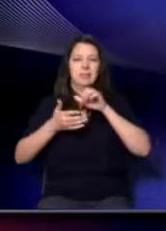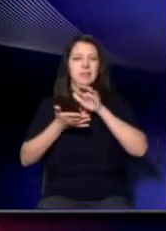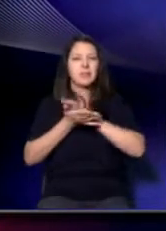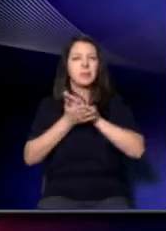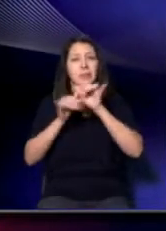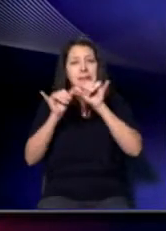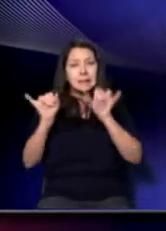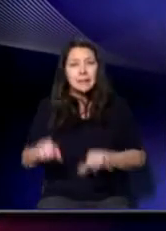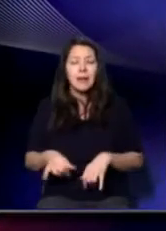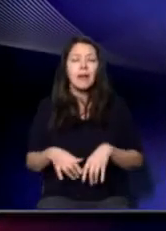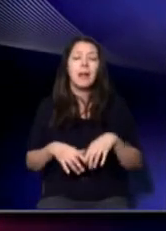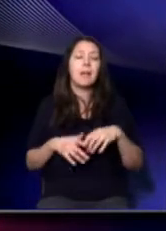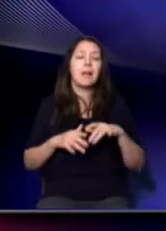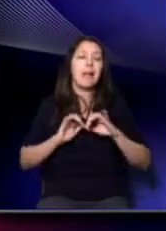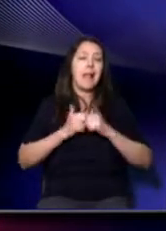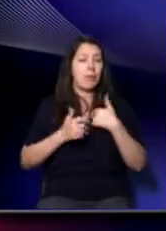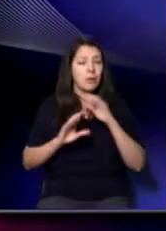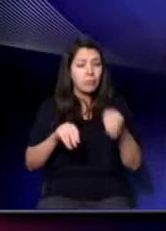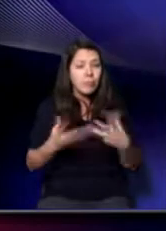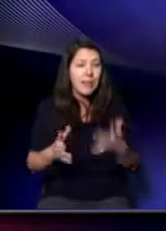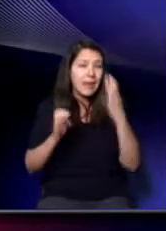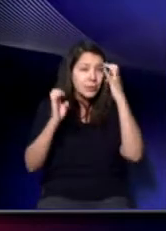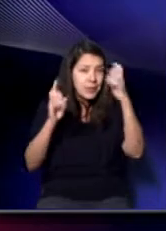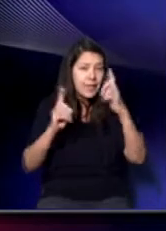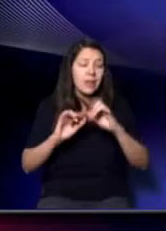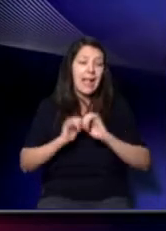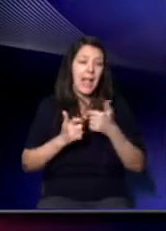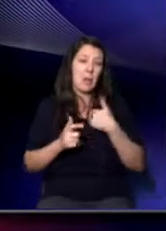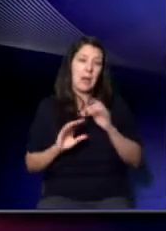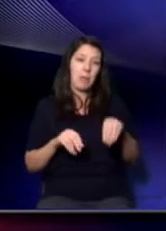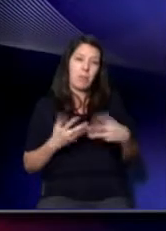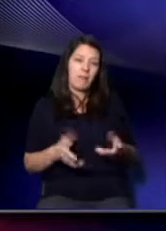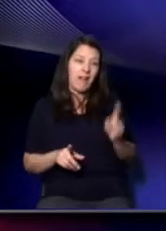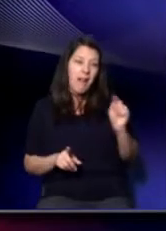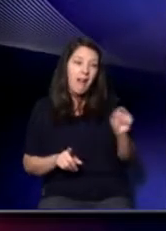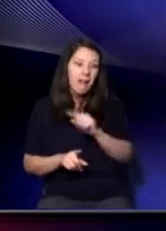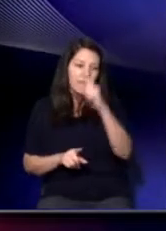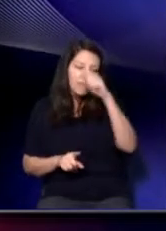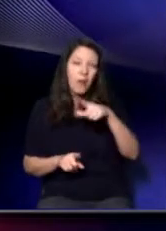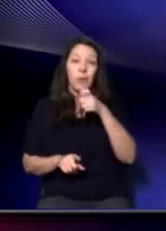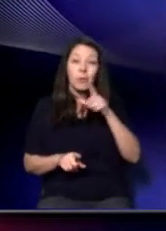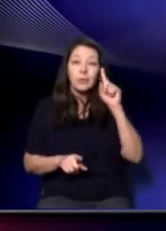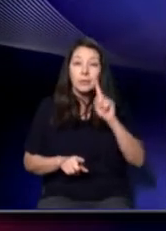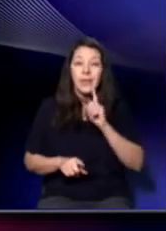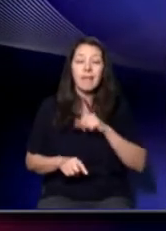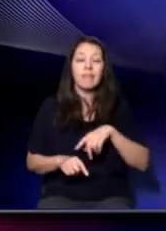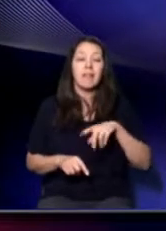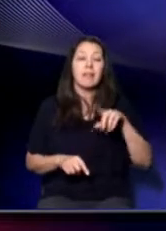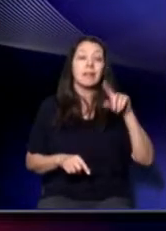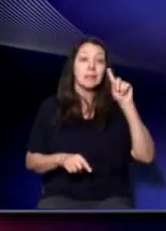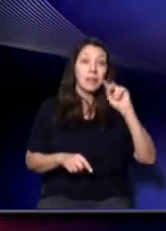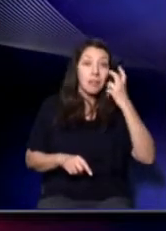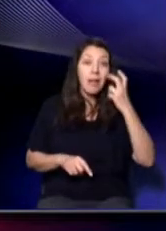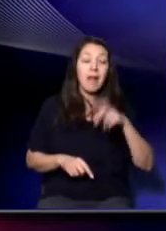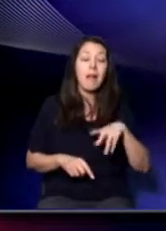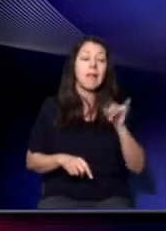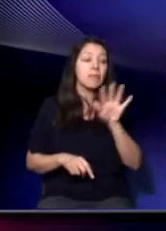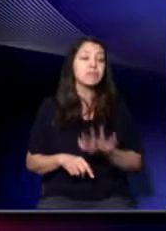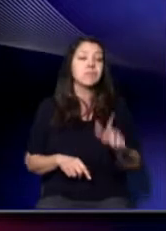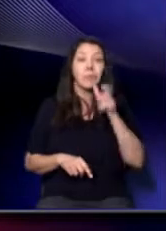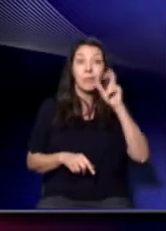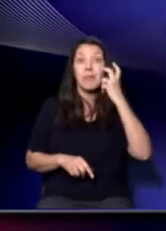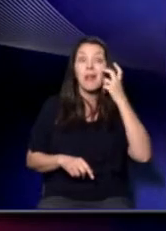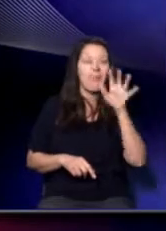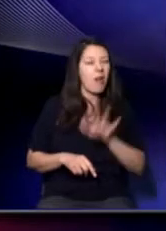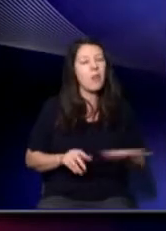provide education and services to children who are deaf-blind, and blind across the state of